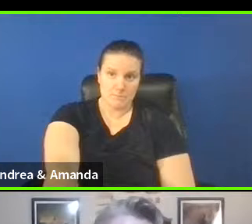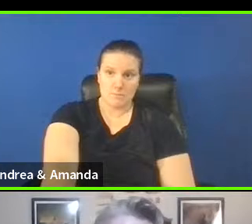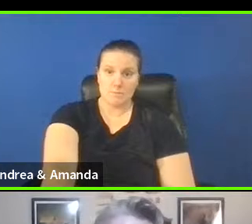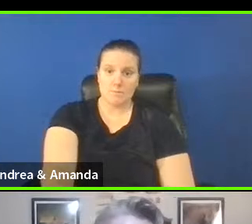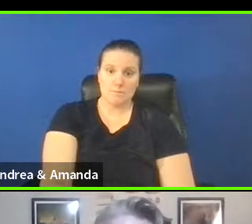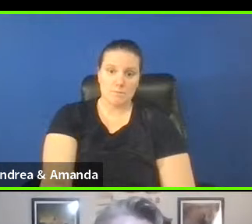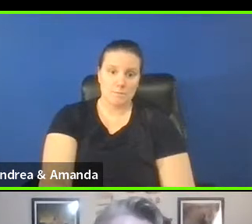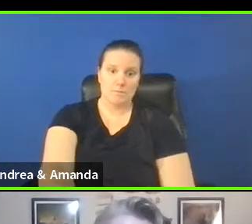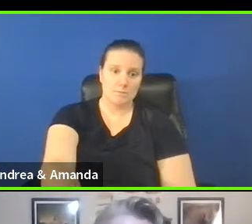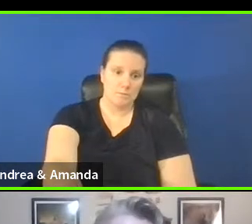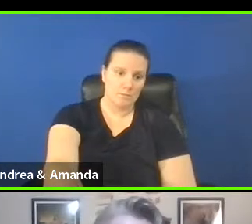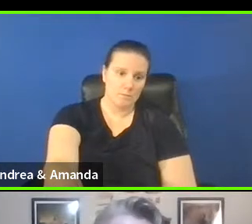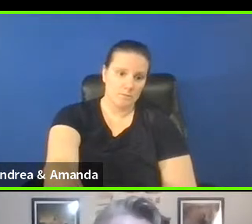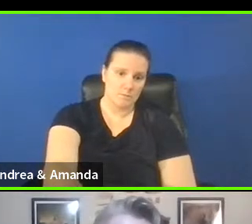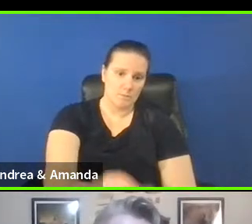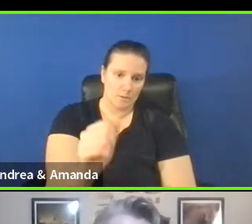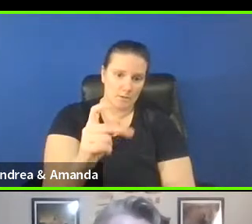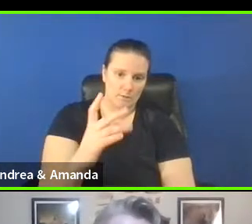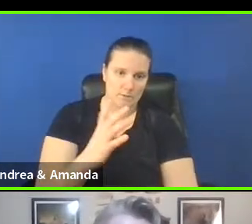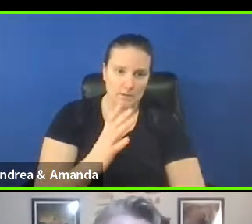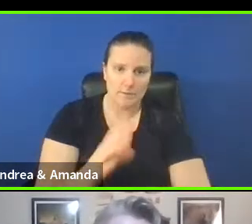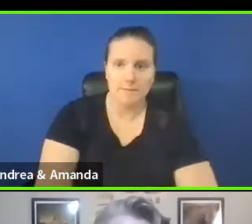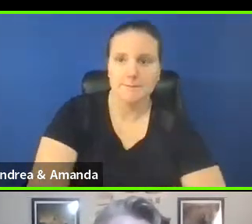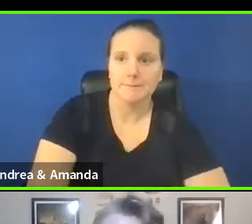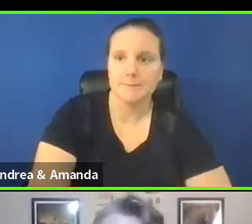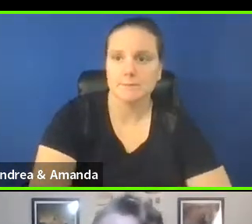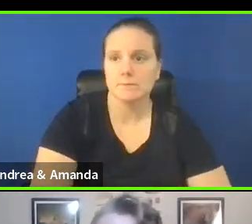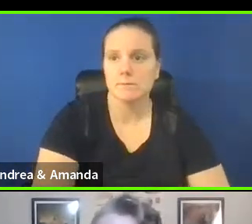All right, so I'm going to